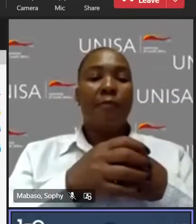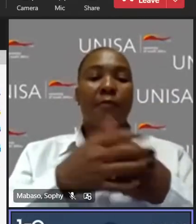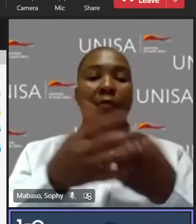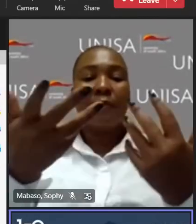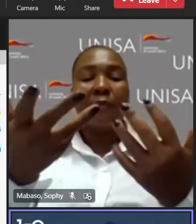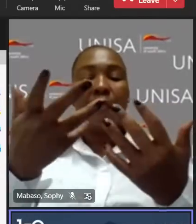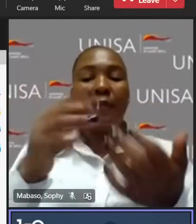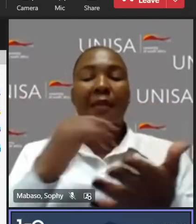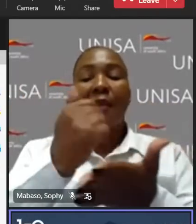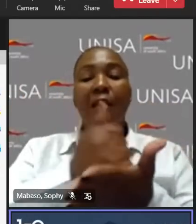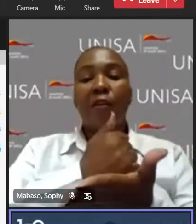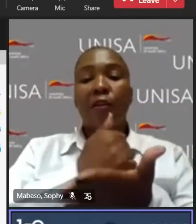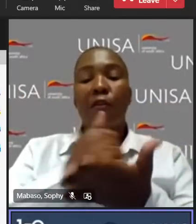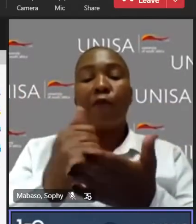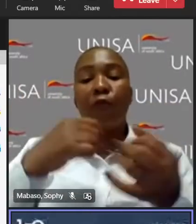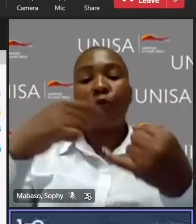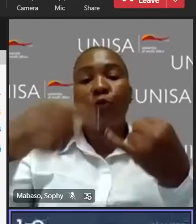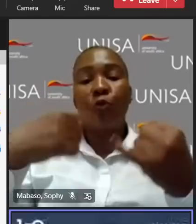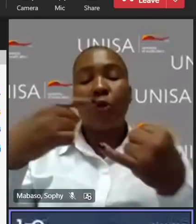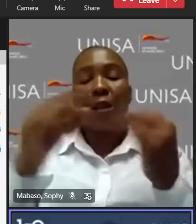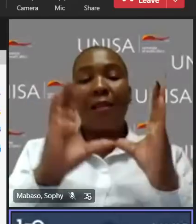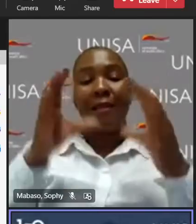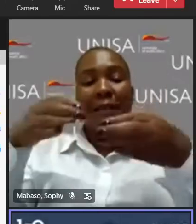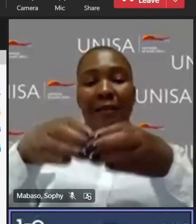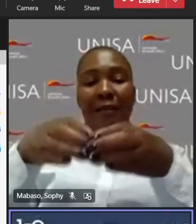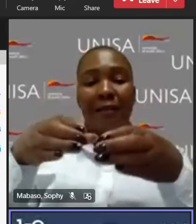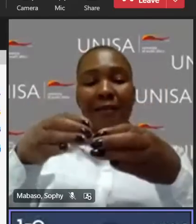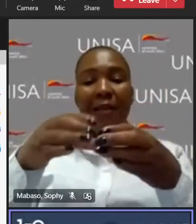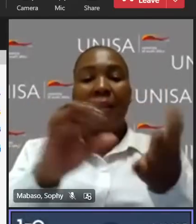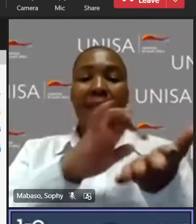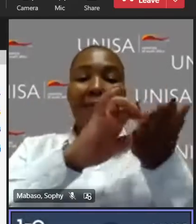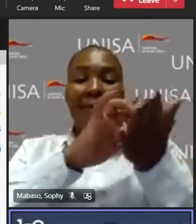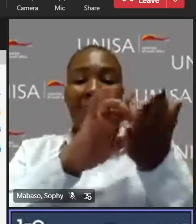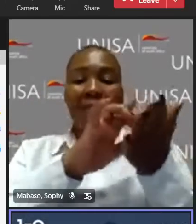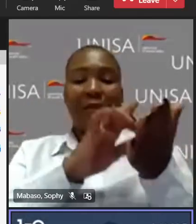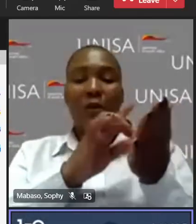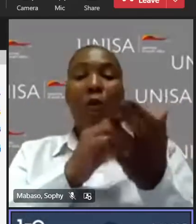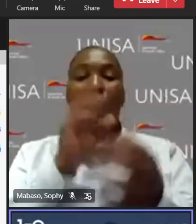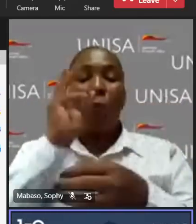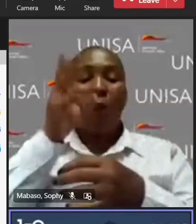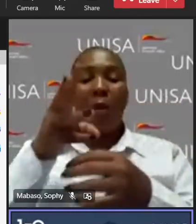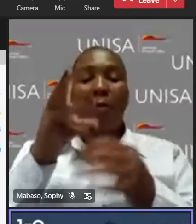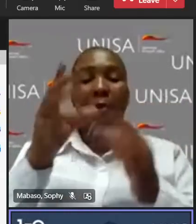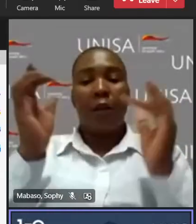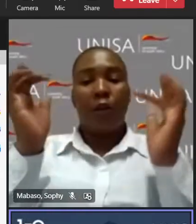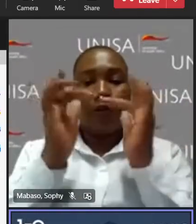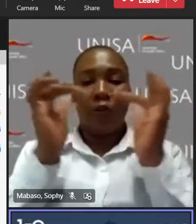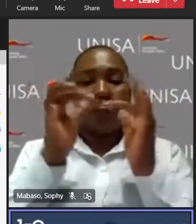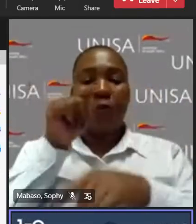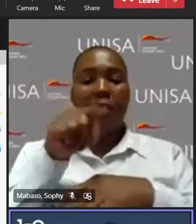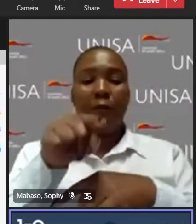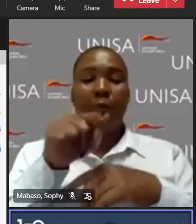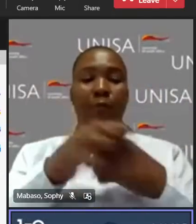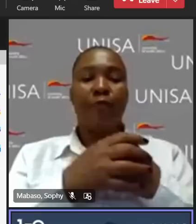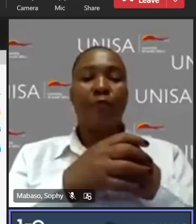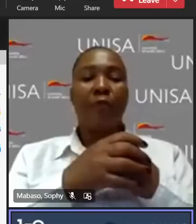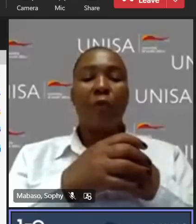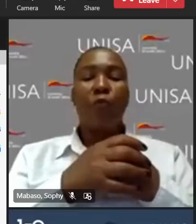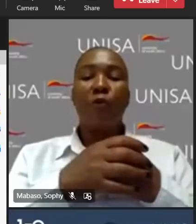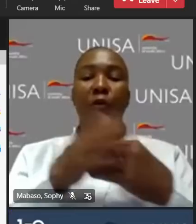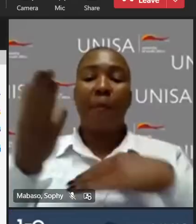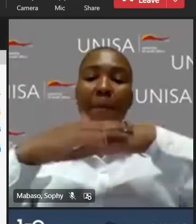enroll you for the tutor classes, and the tutor center will be in contact with you with details.